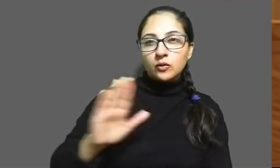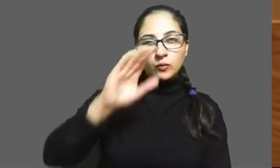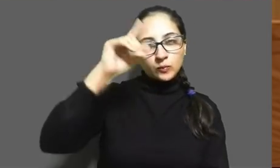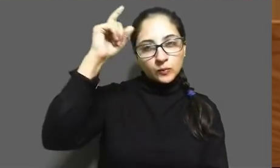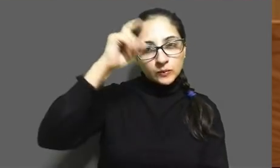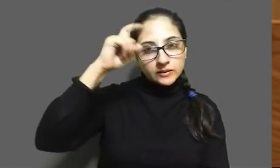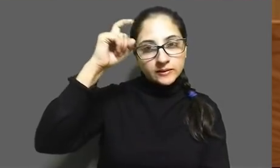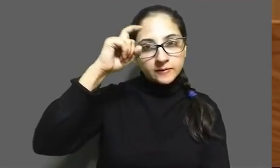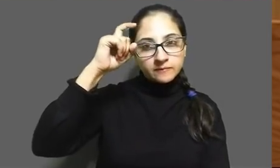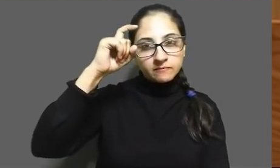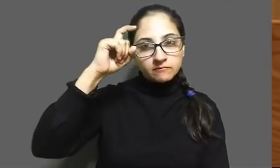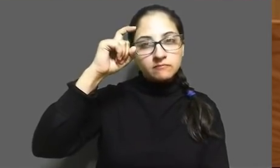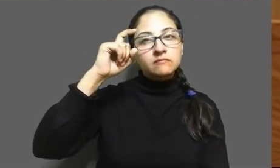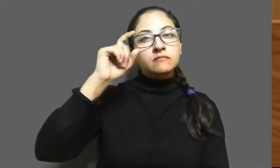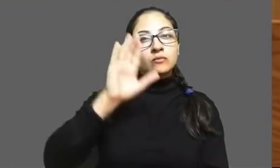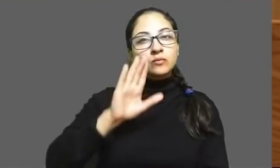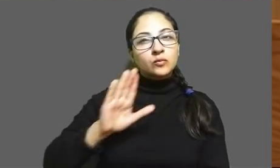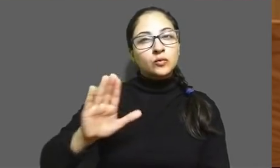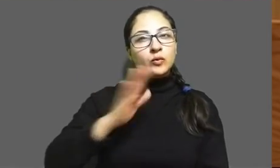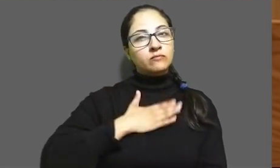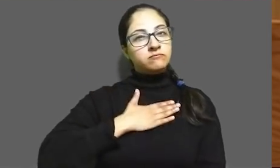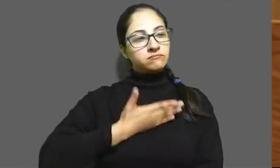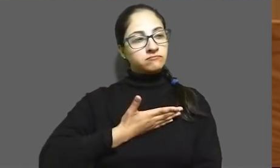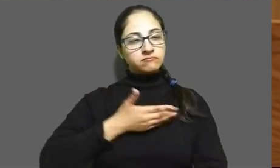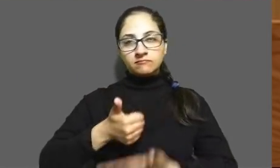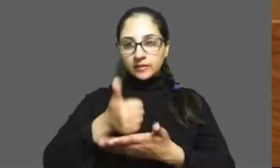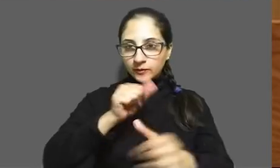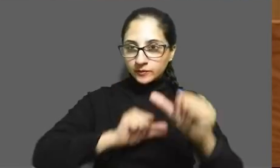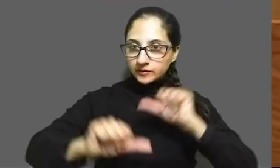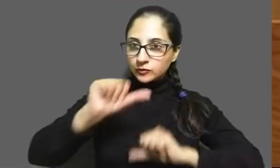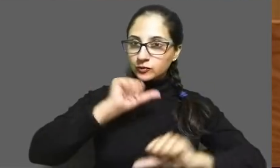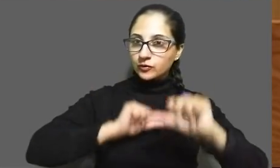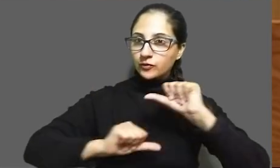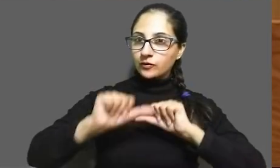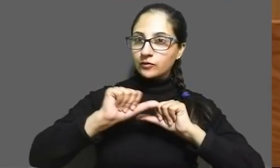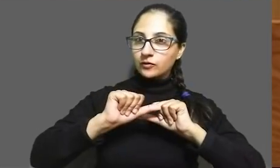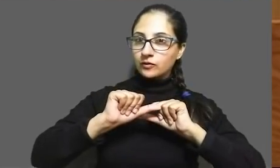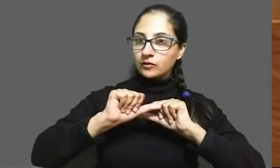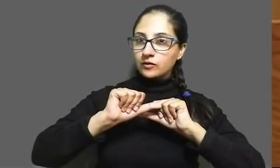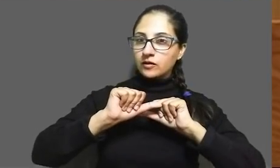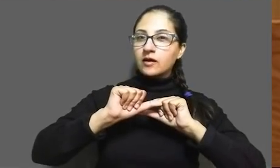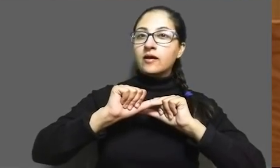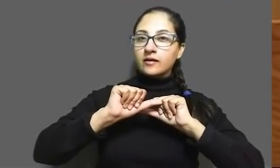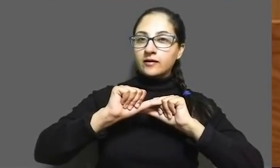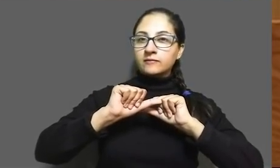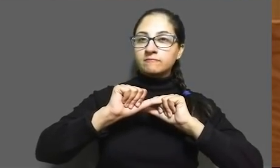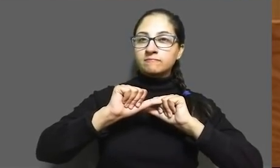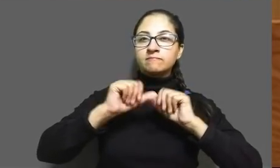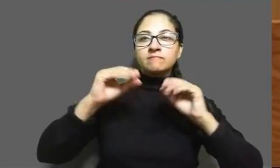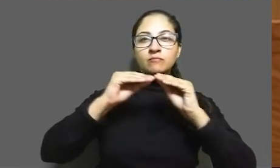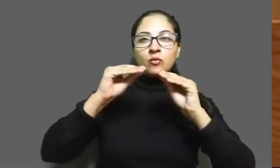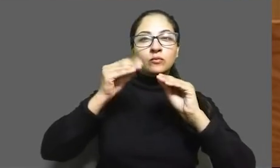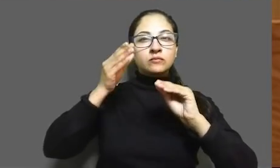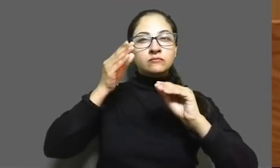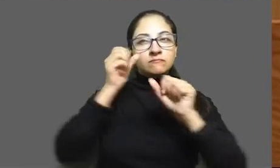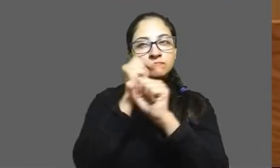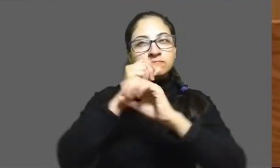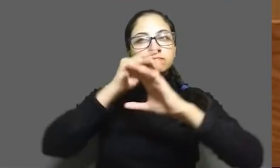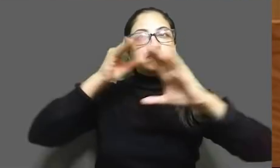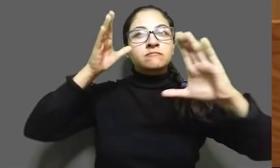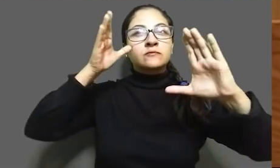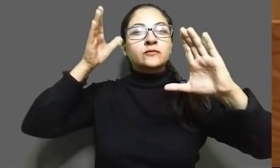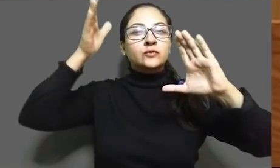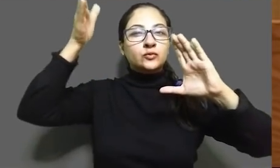wisdom, your knowledge, your willing to help each other, and to have the courage to